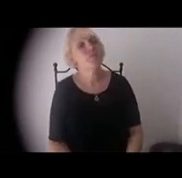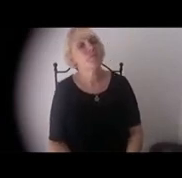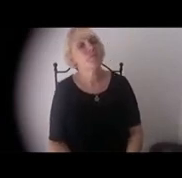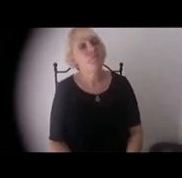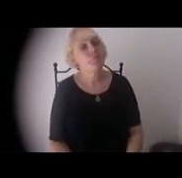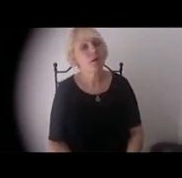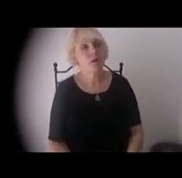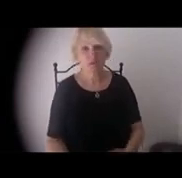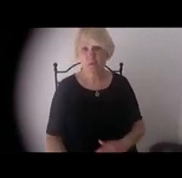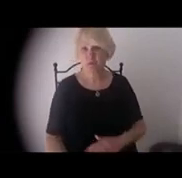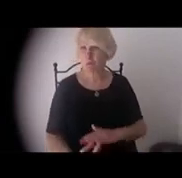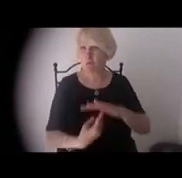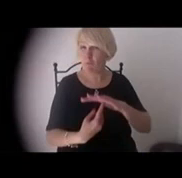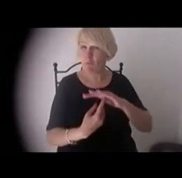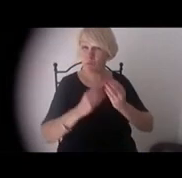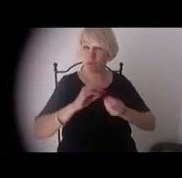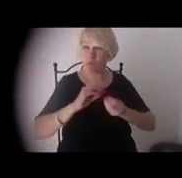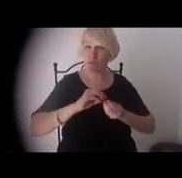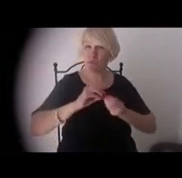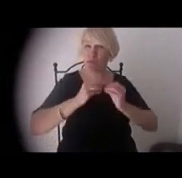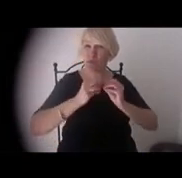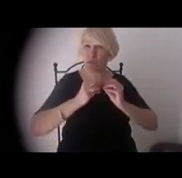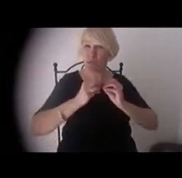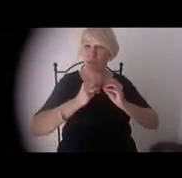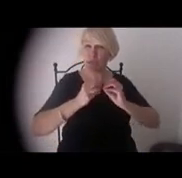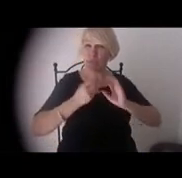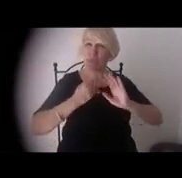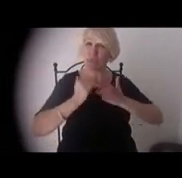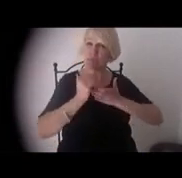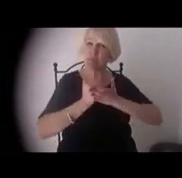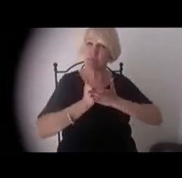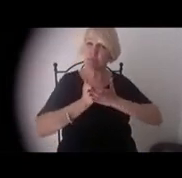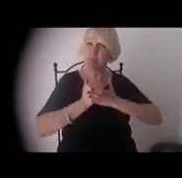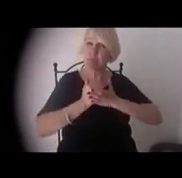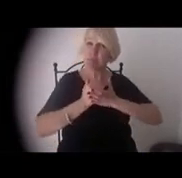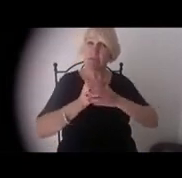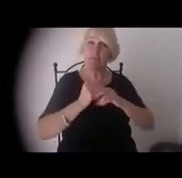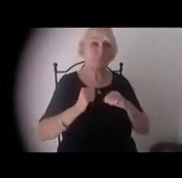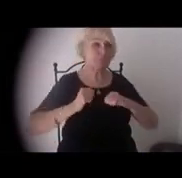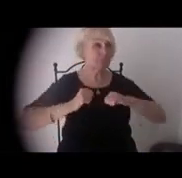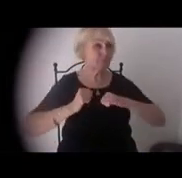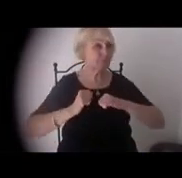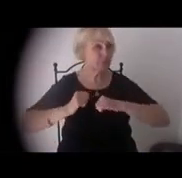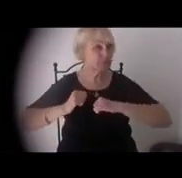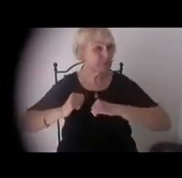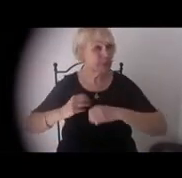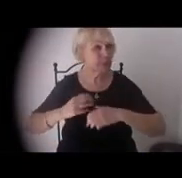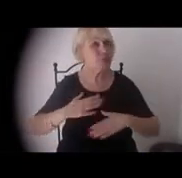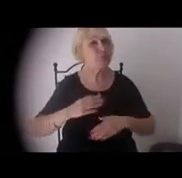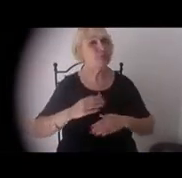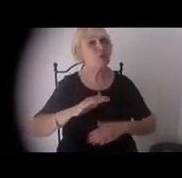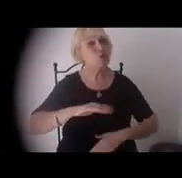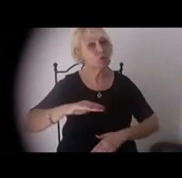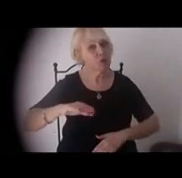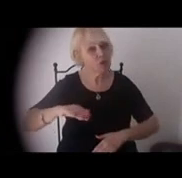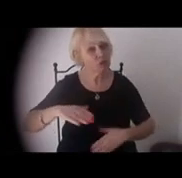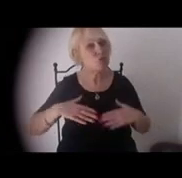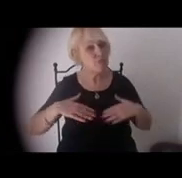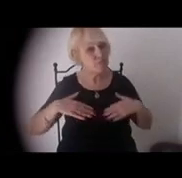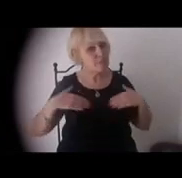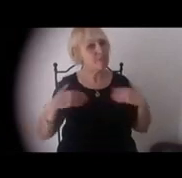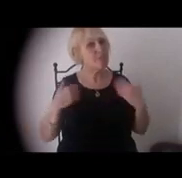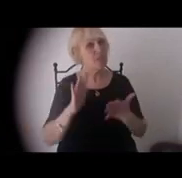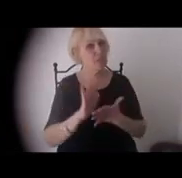a space for children to talk, but not necessarily forcing it.